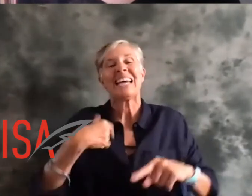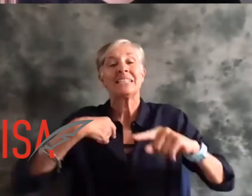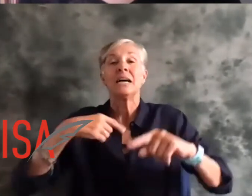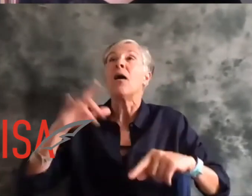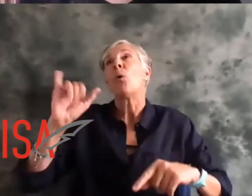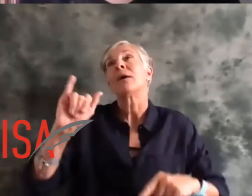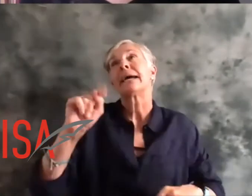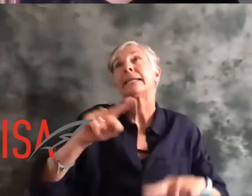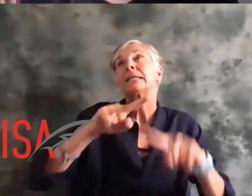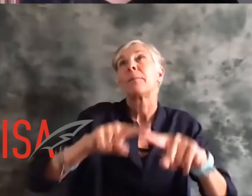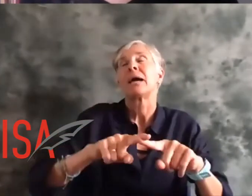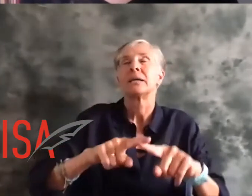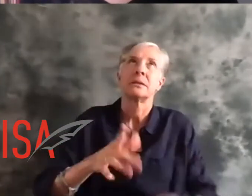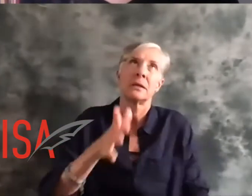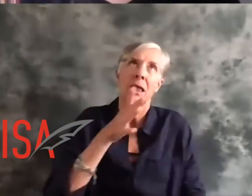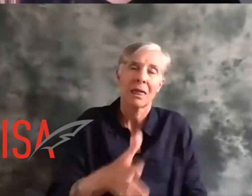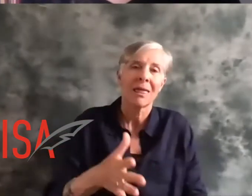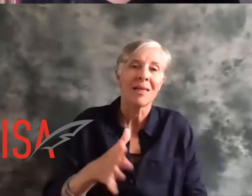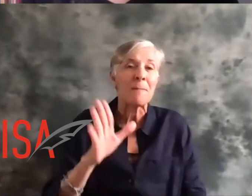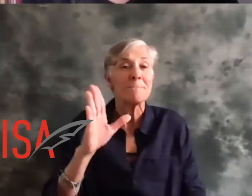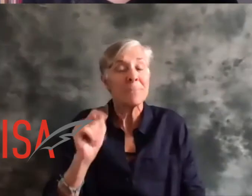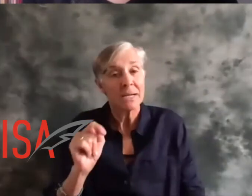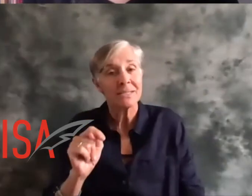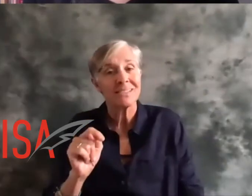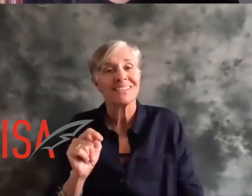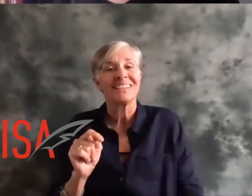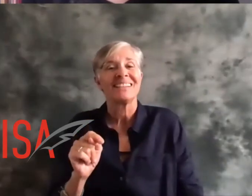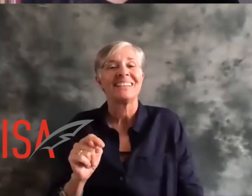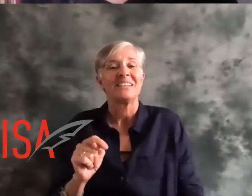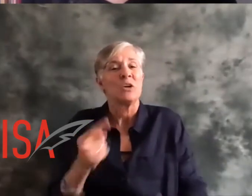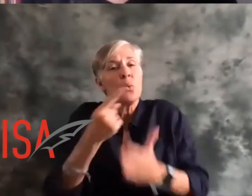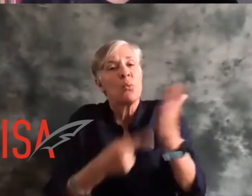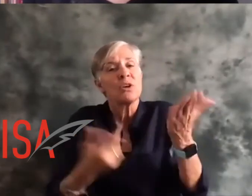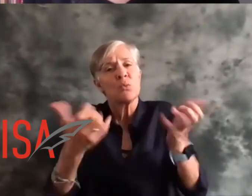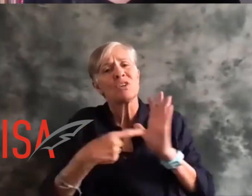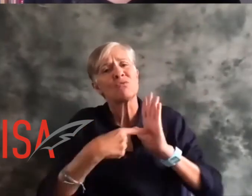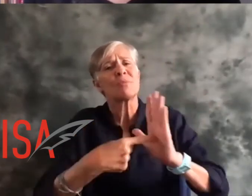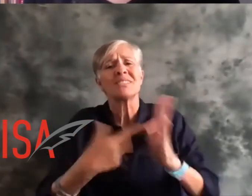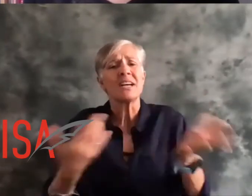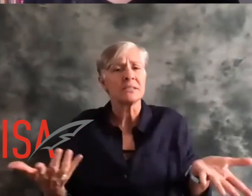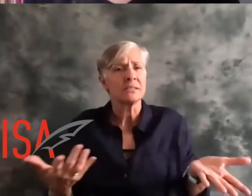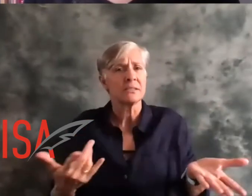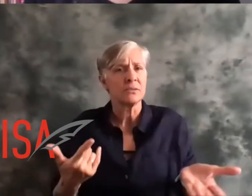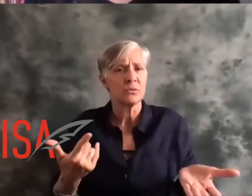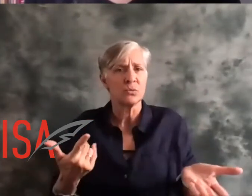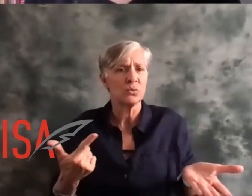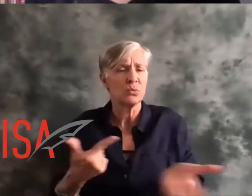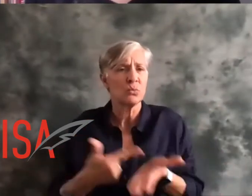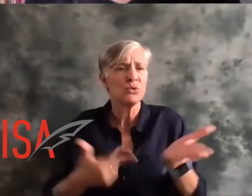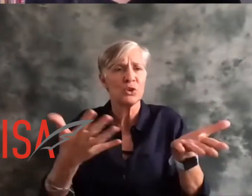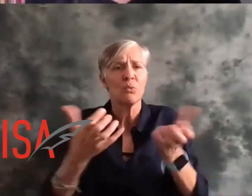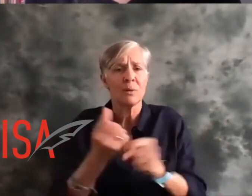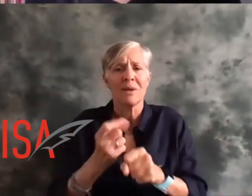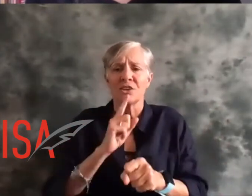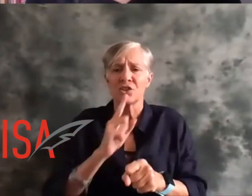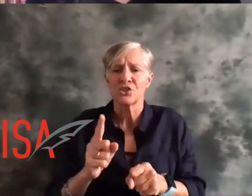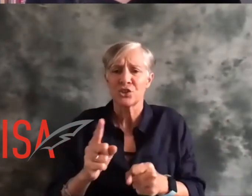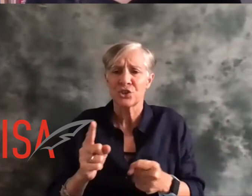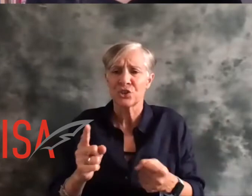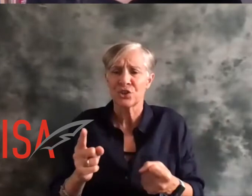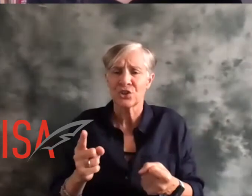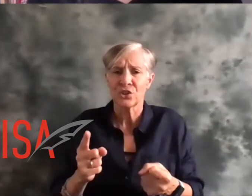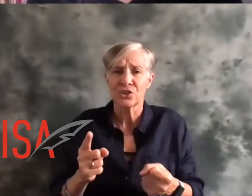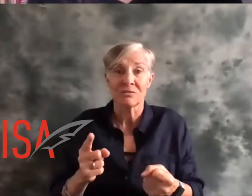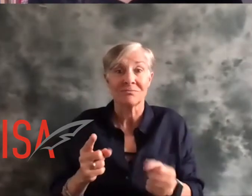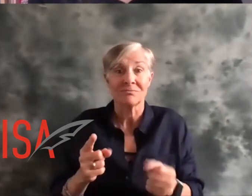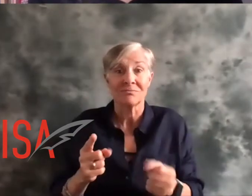are like, but you know, I think again, just what are you trying to represent and what do you want to make sure gets put on, well, make sure as much